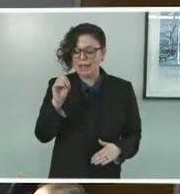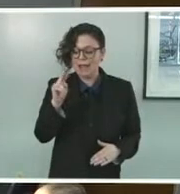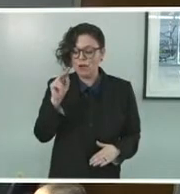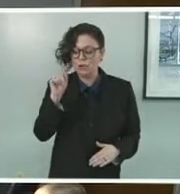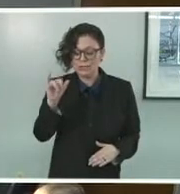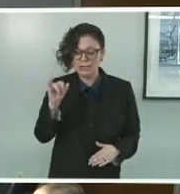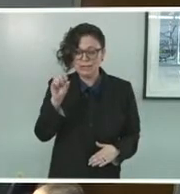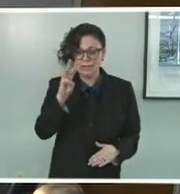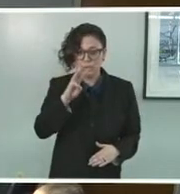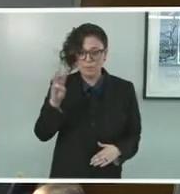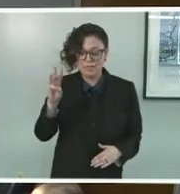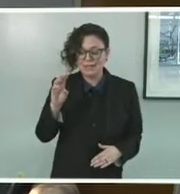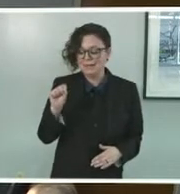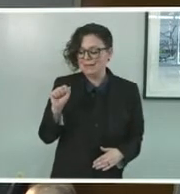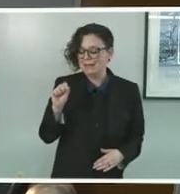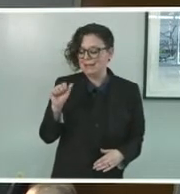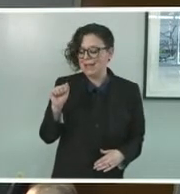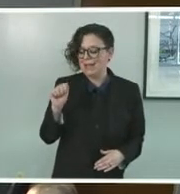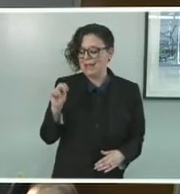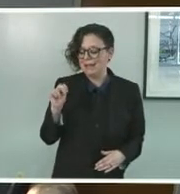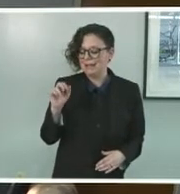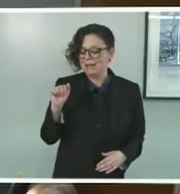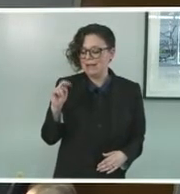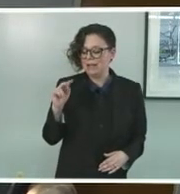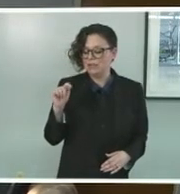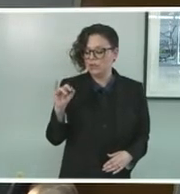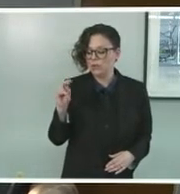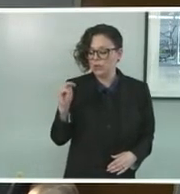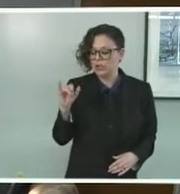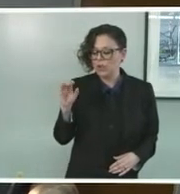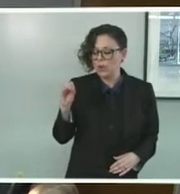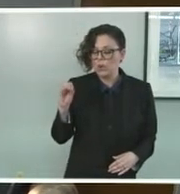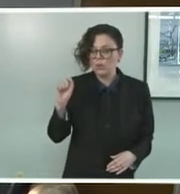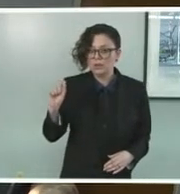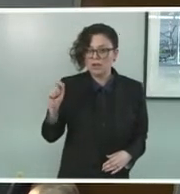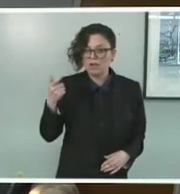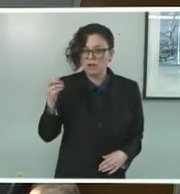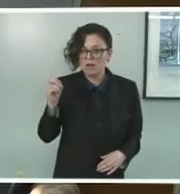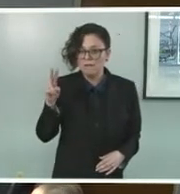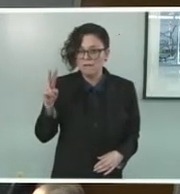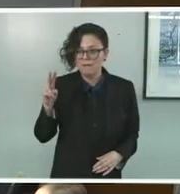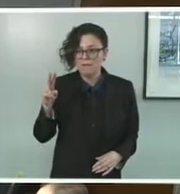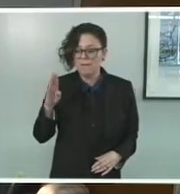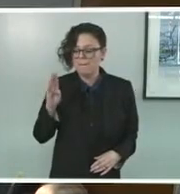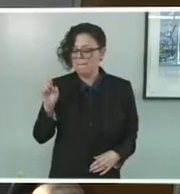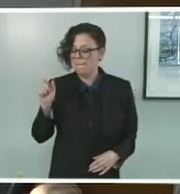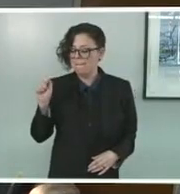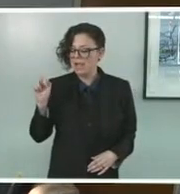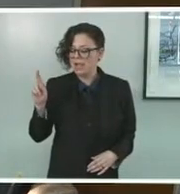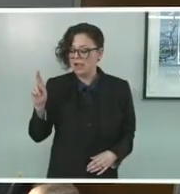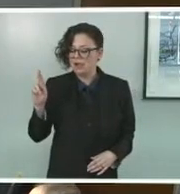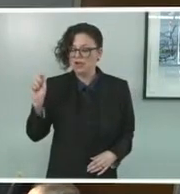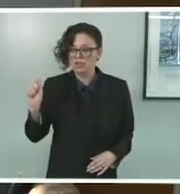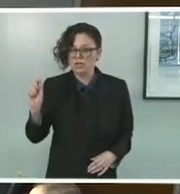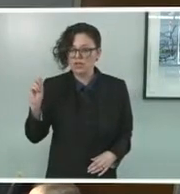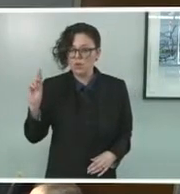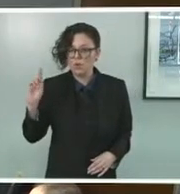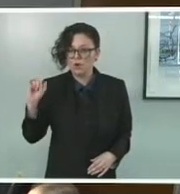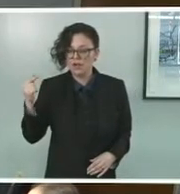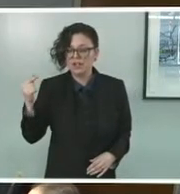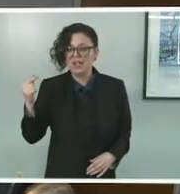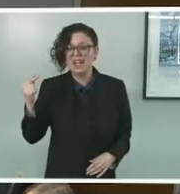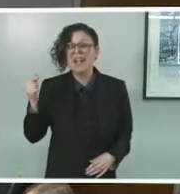You can go to sanantonio.gov, and is it bear.gov? Bear.org, excuse me, to read the